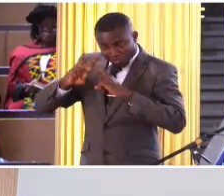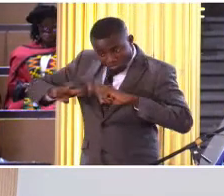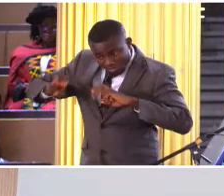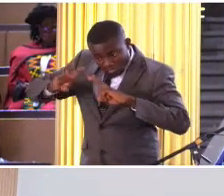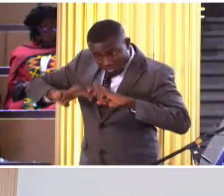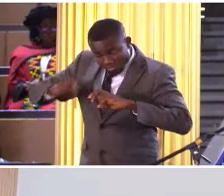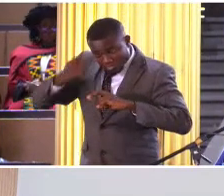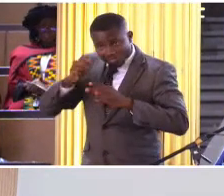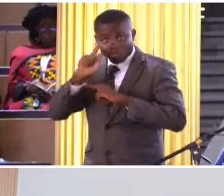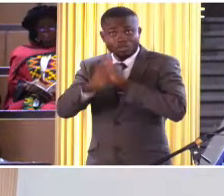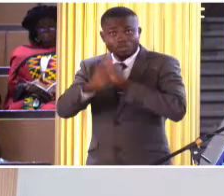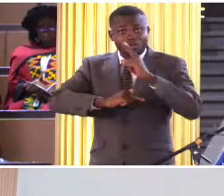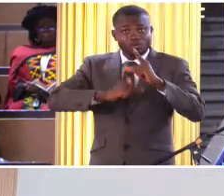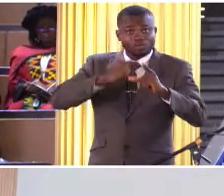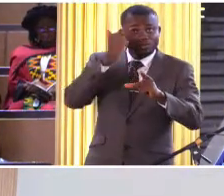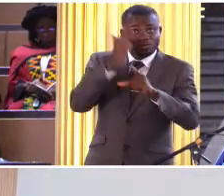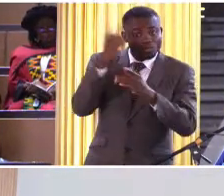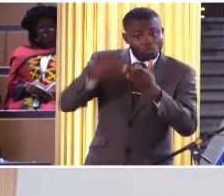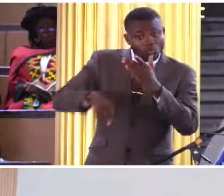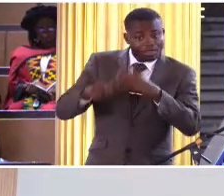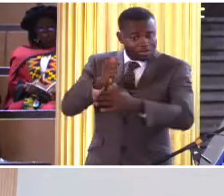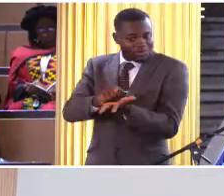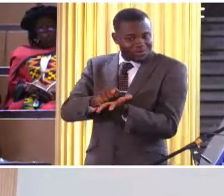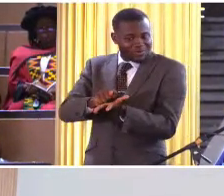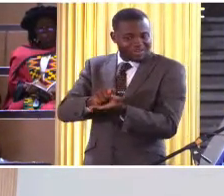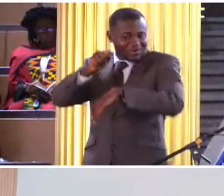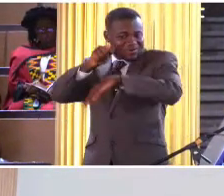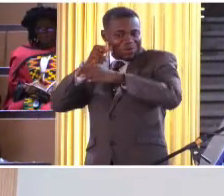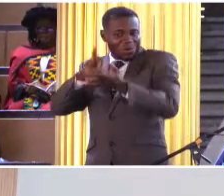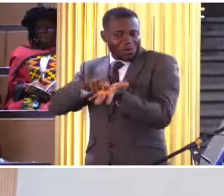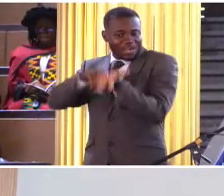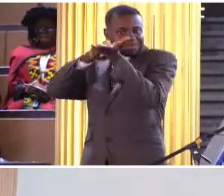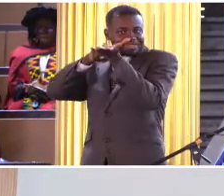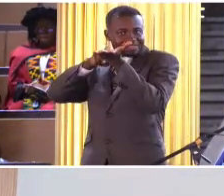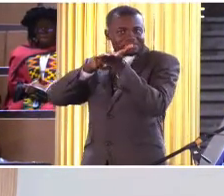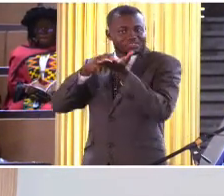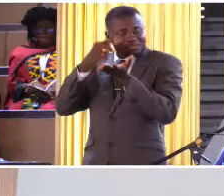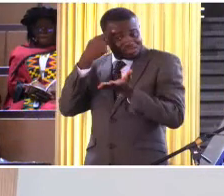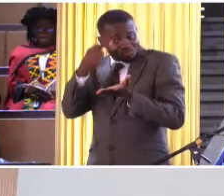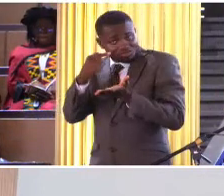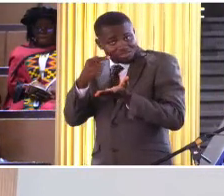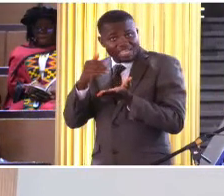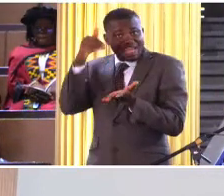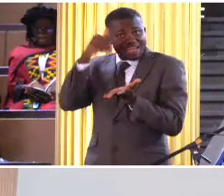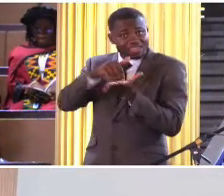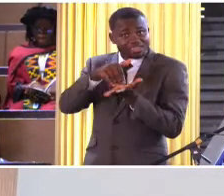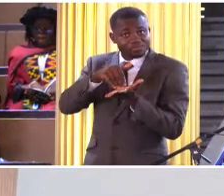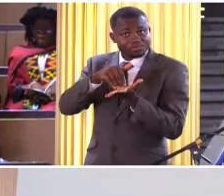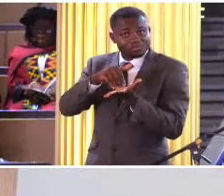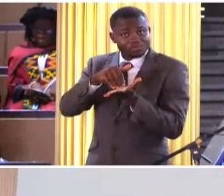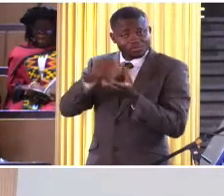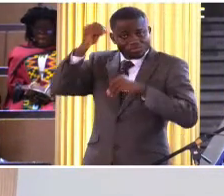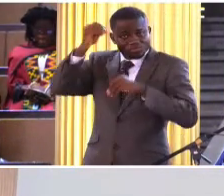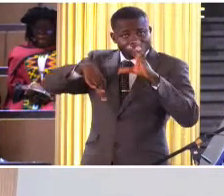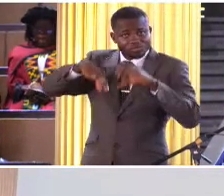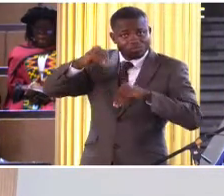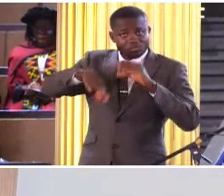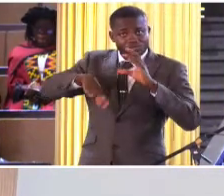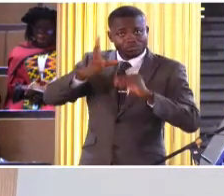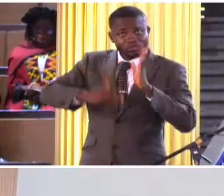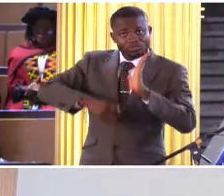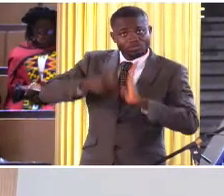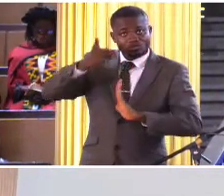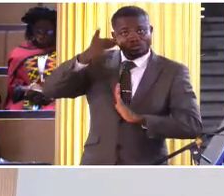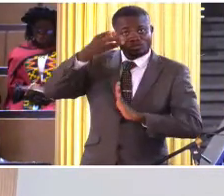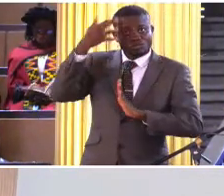global package of rehabilitation interventions for amputations. Additionally, he contributed to the development